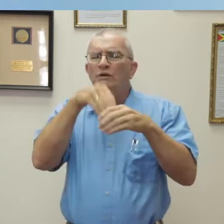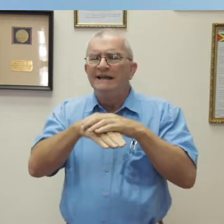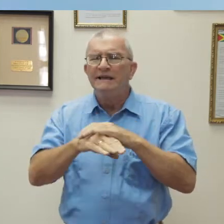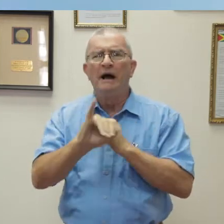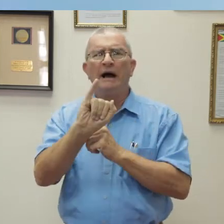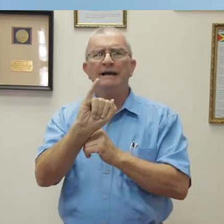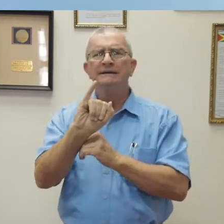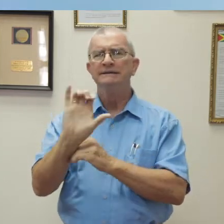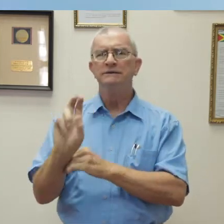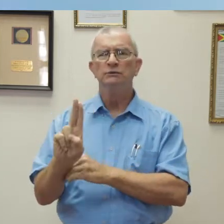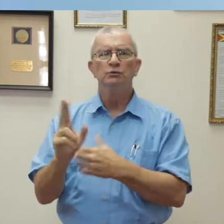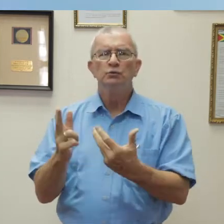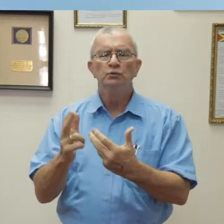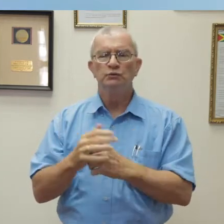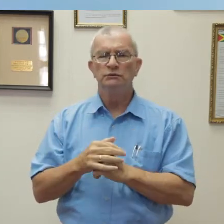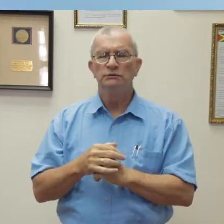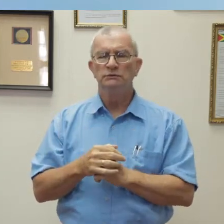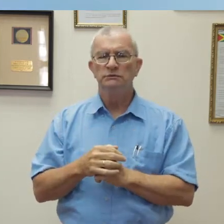ICU.